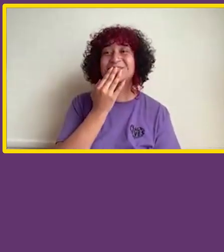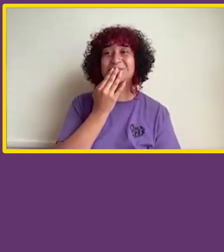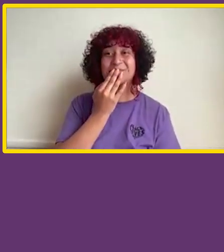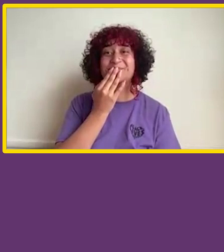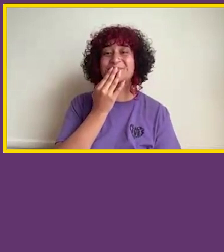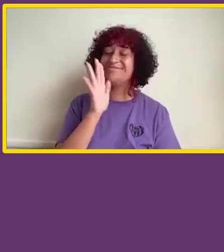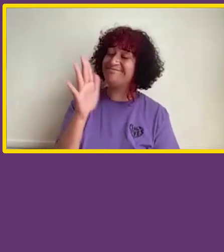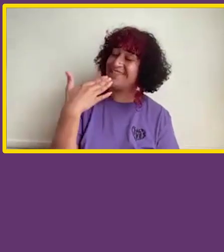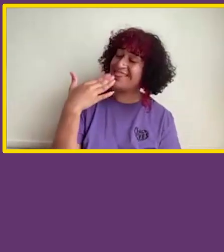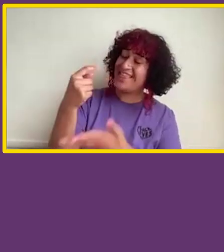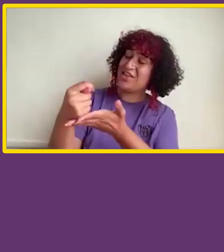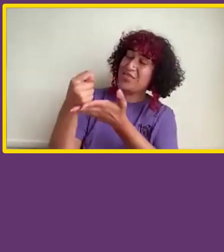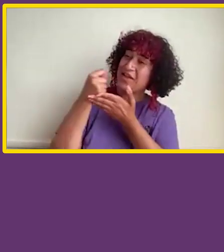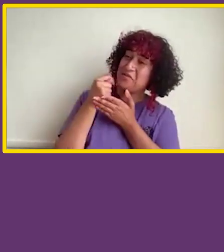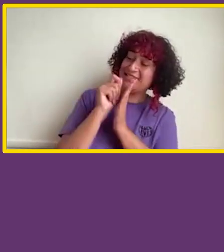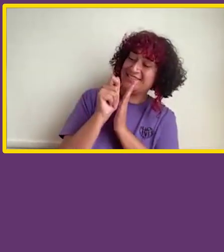Thank you, therapist. Takes note.